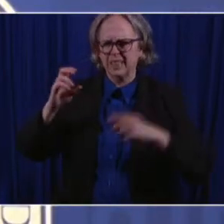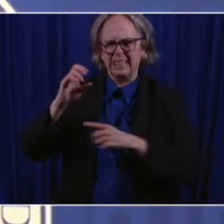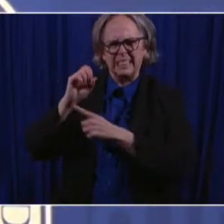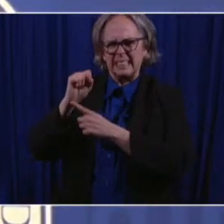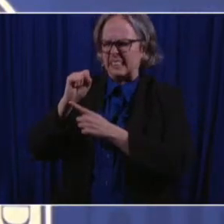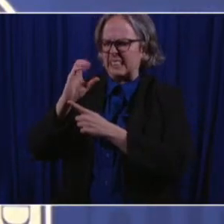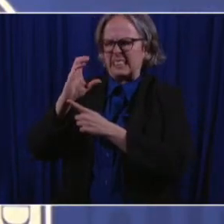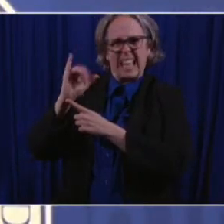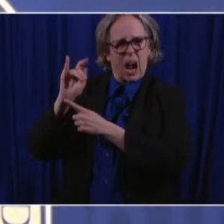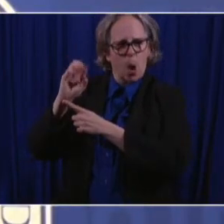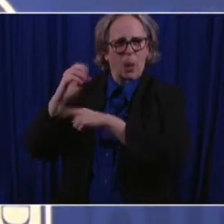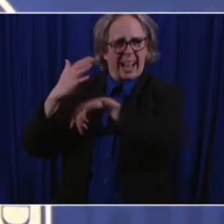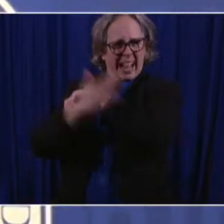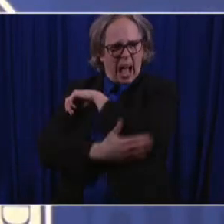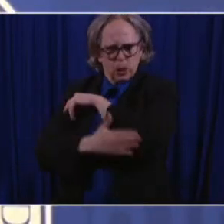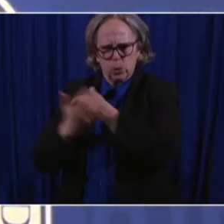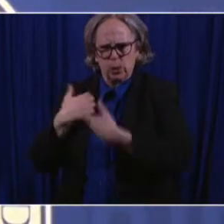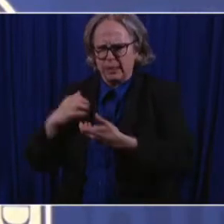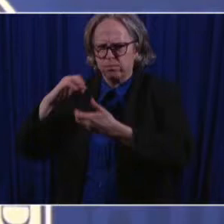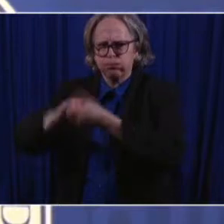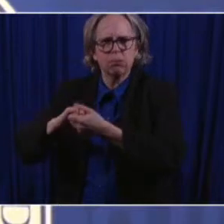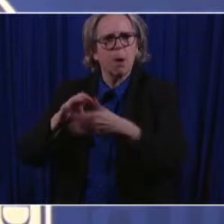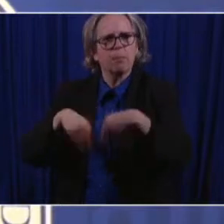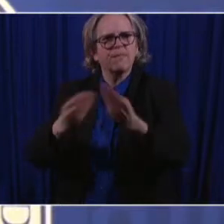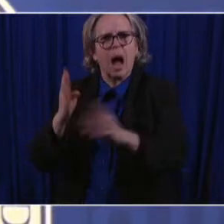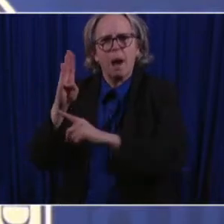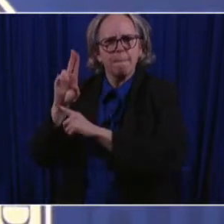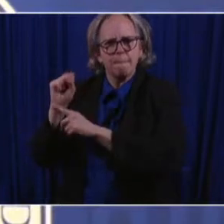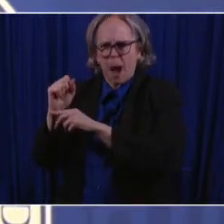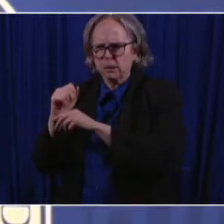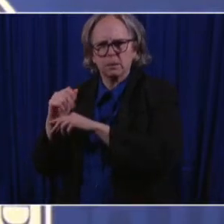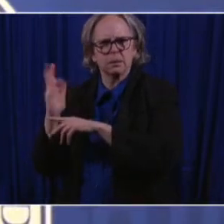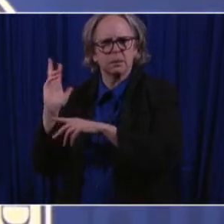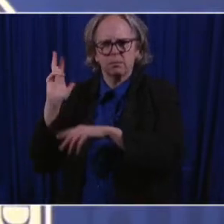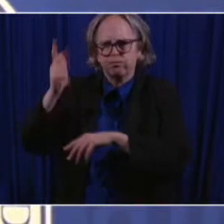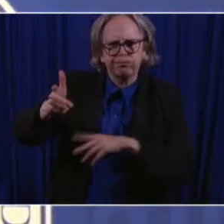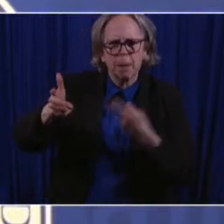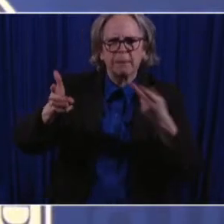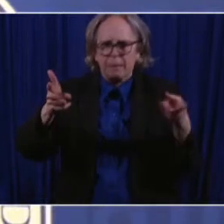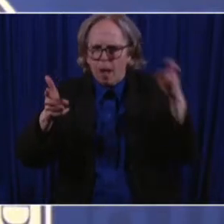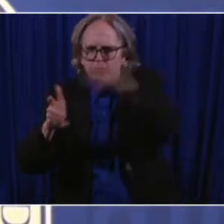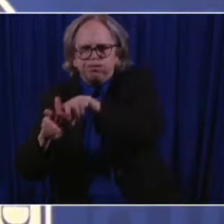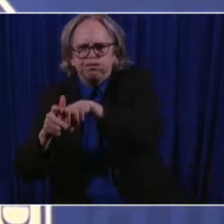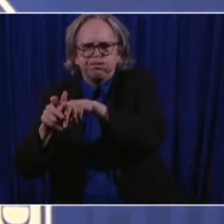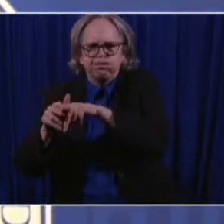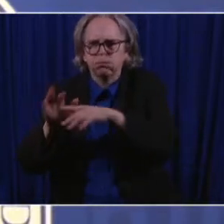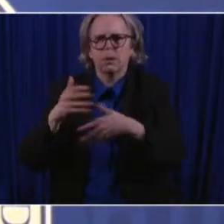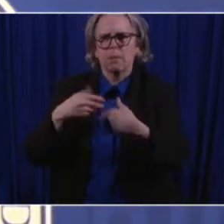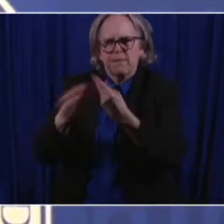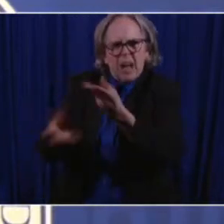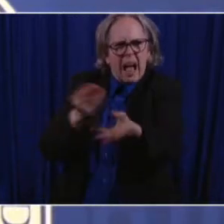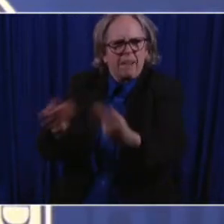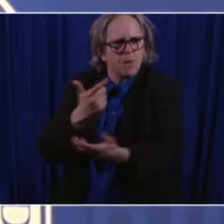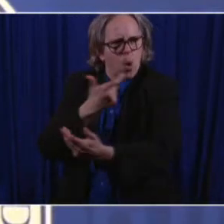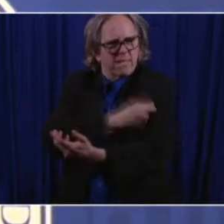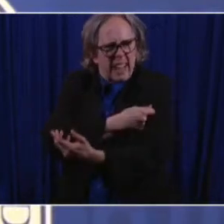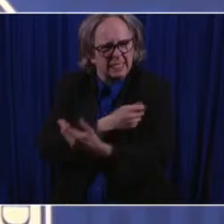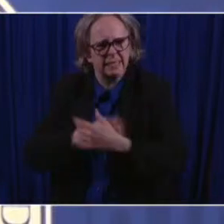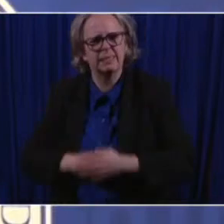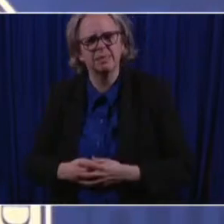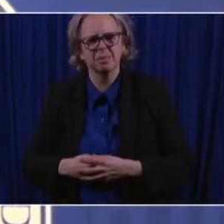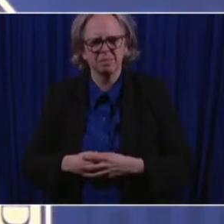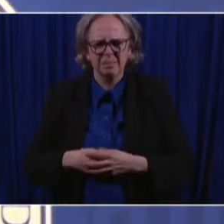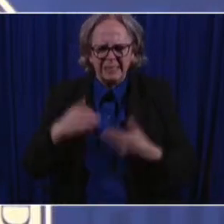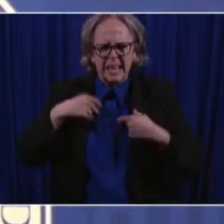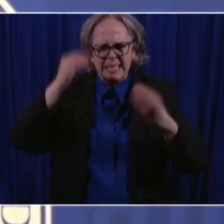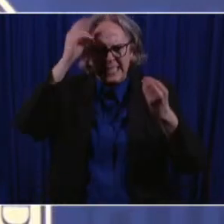our mass vaccination sites. What we're asking to possibly do here is figure out, can we use TARTA in any other way to, again, get people to sites